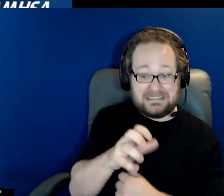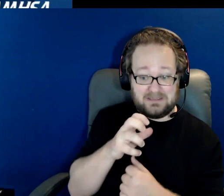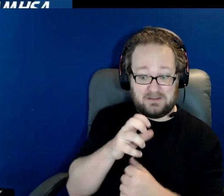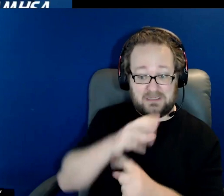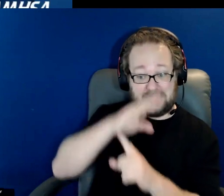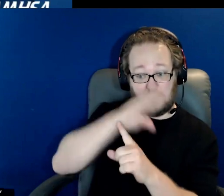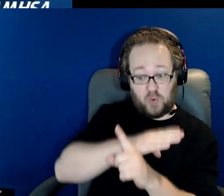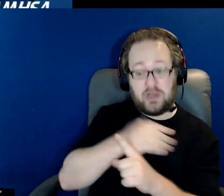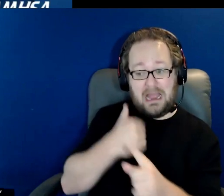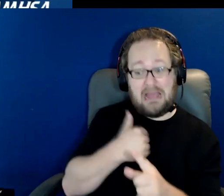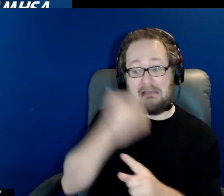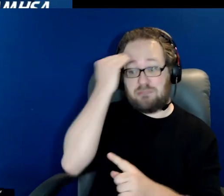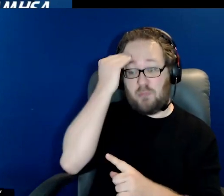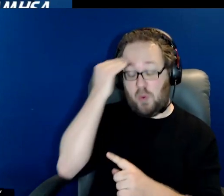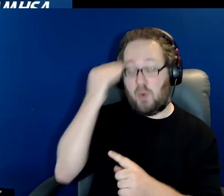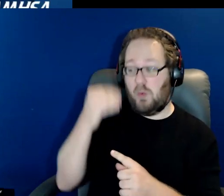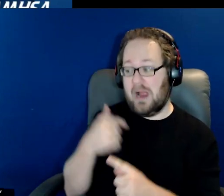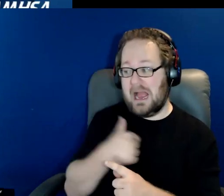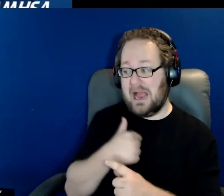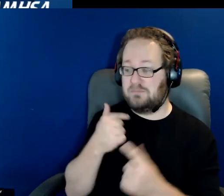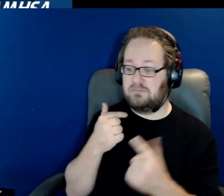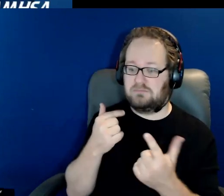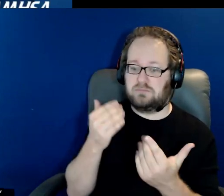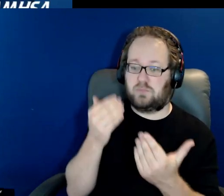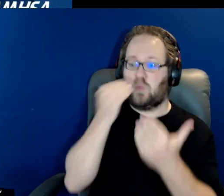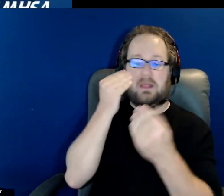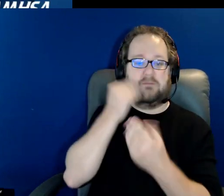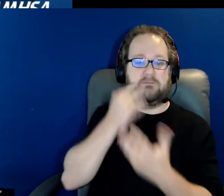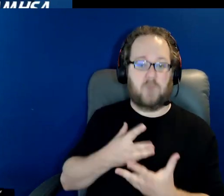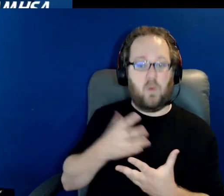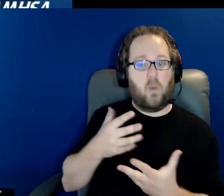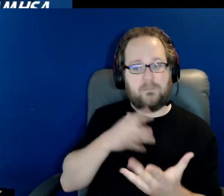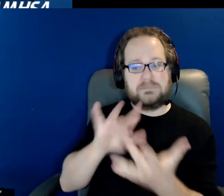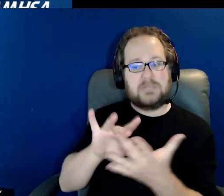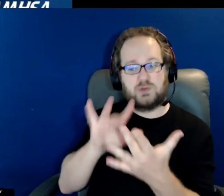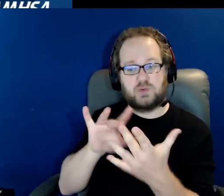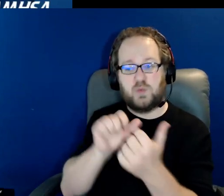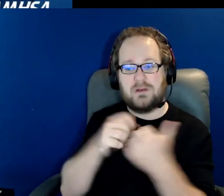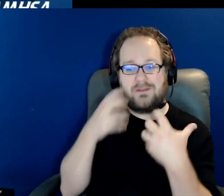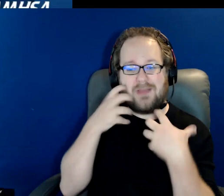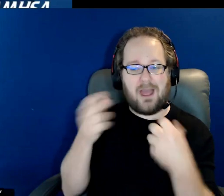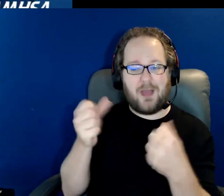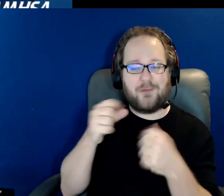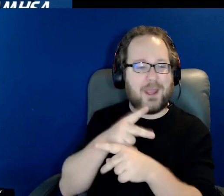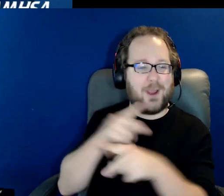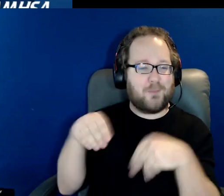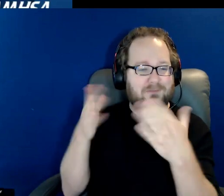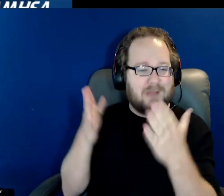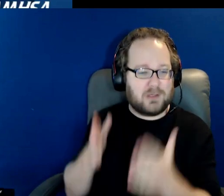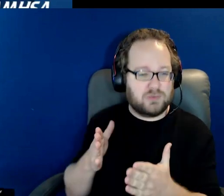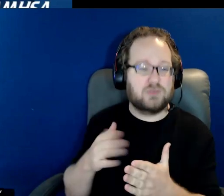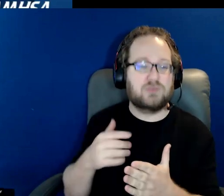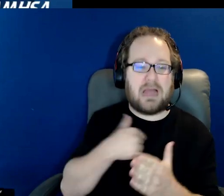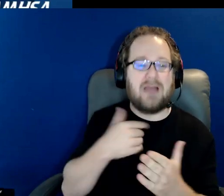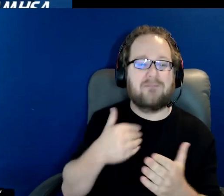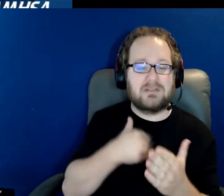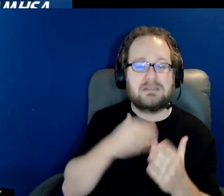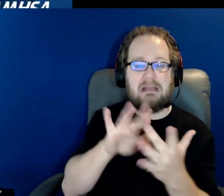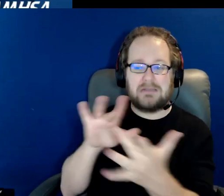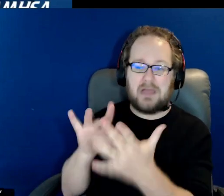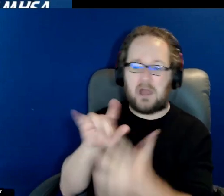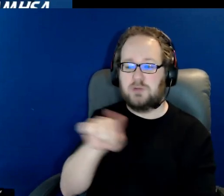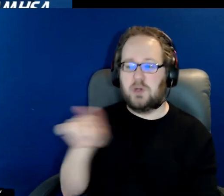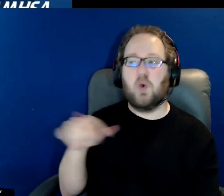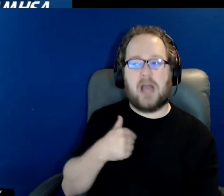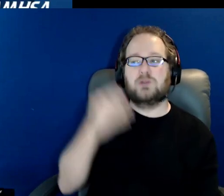down. But now, because I'm very well informed, I'm in touch with the healthcare providers so that I do take steps if there's something